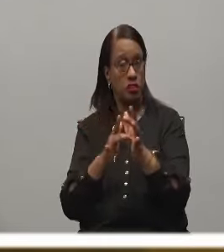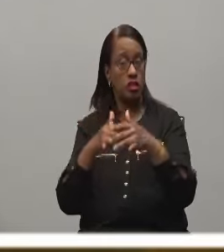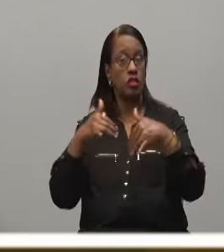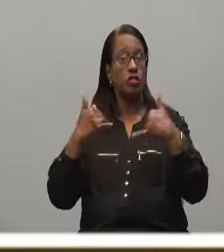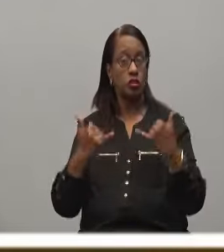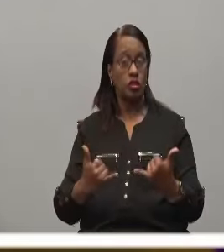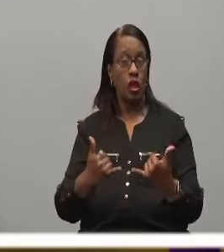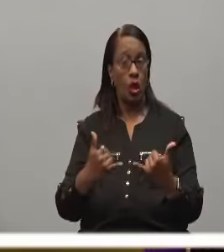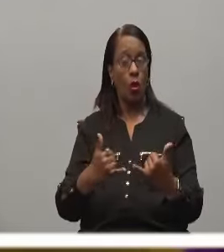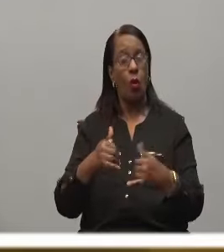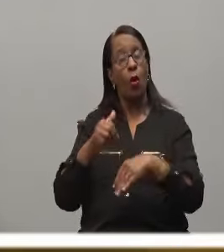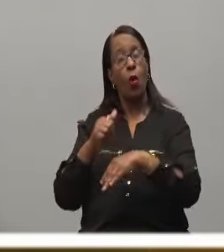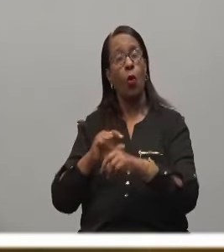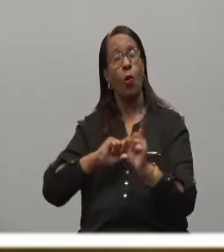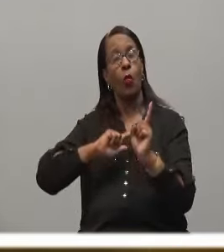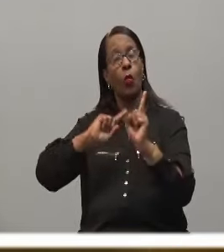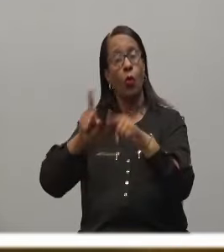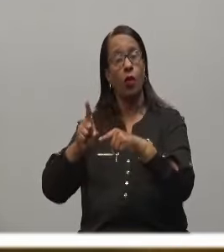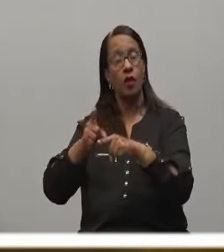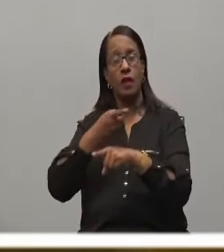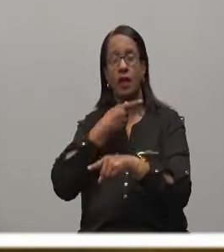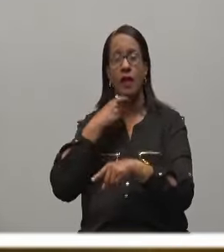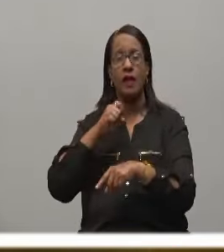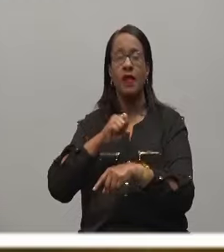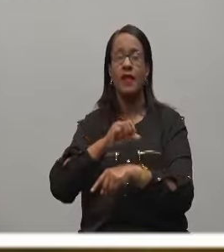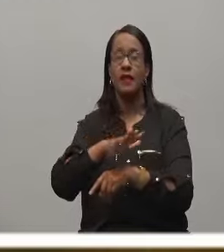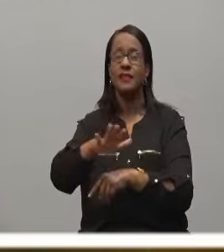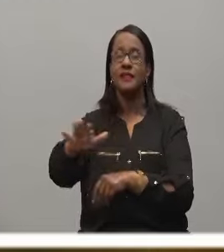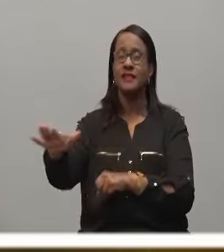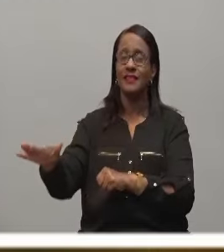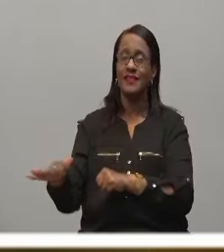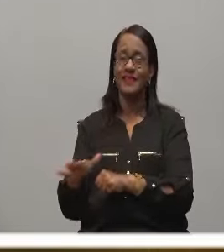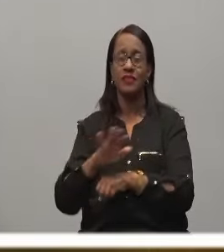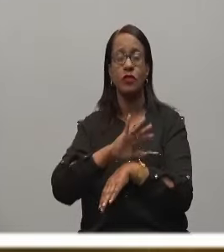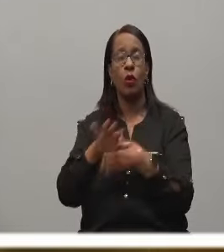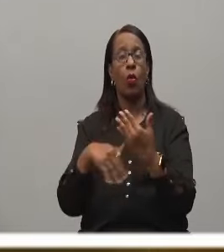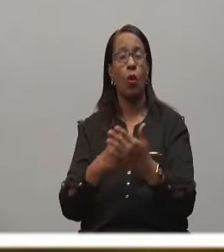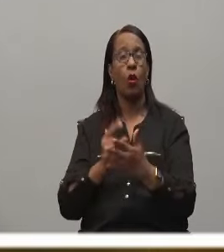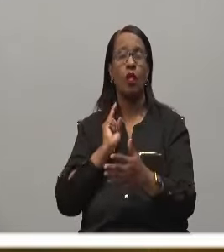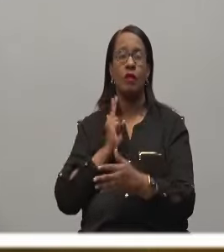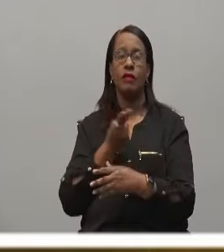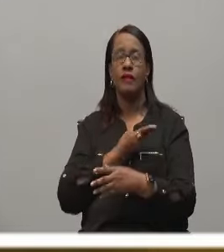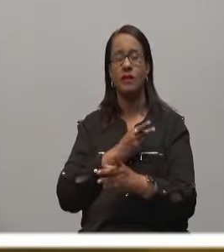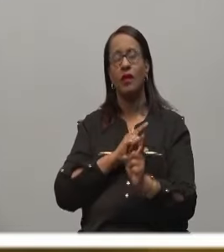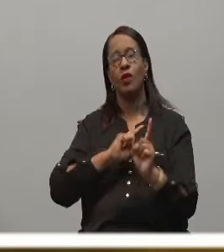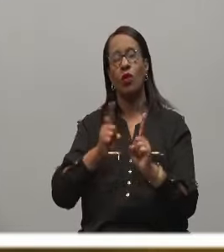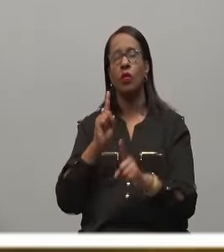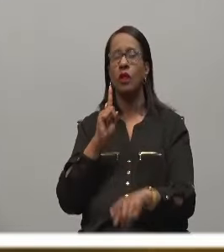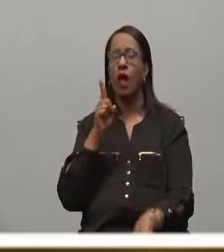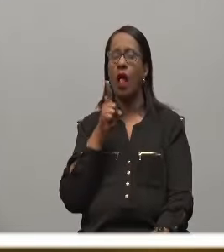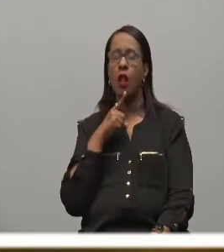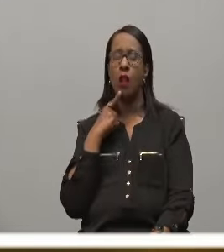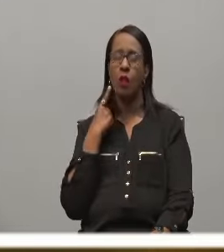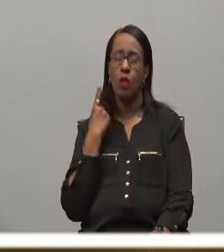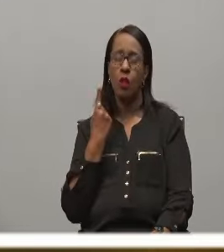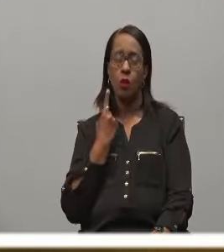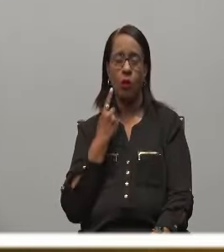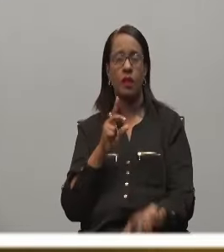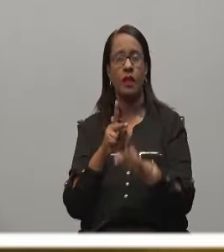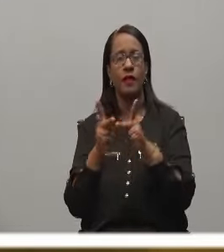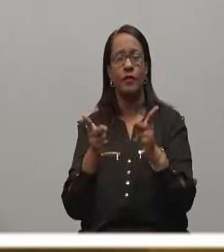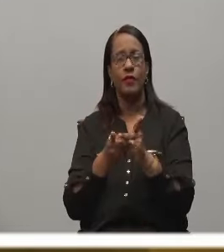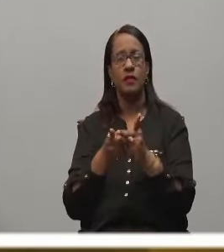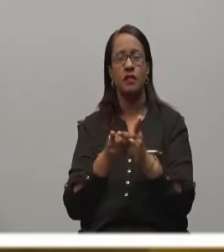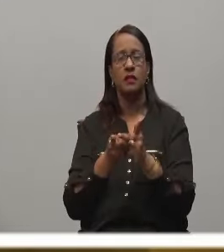humanity, having been cast out from Eden, comes to that desolate place where our soul is thirsting for the living